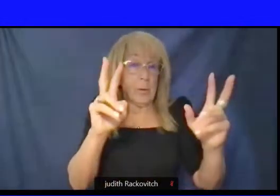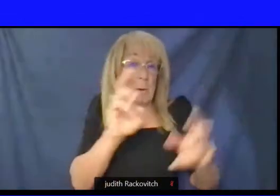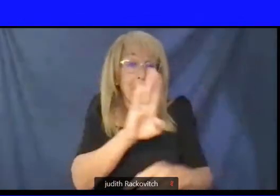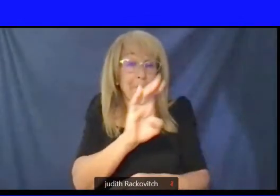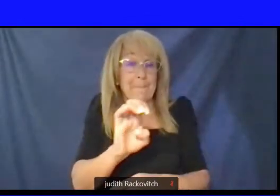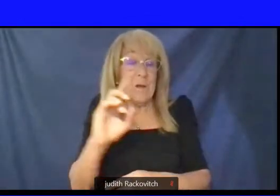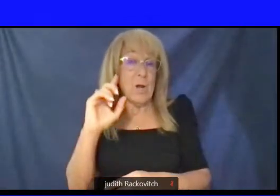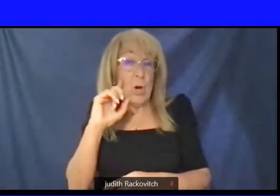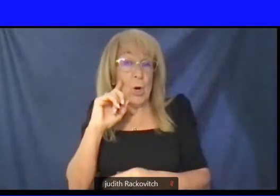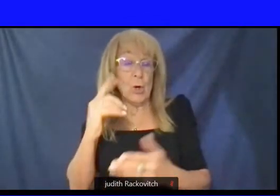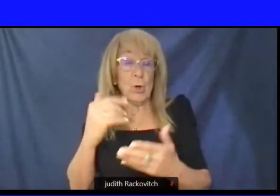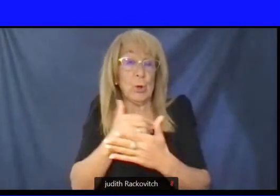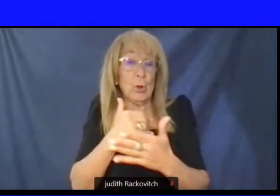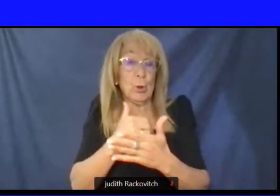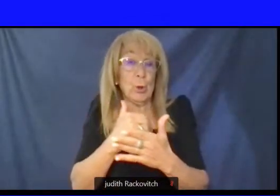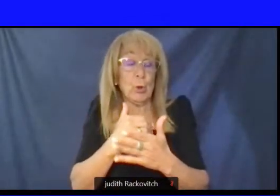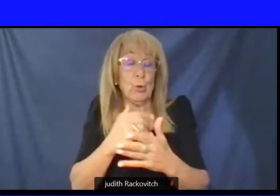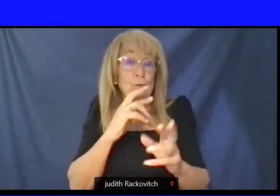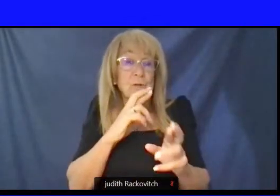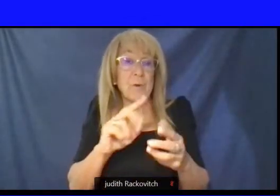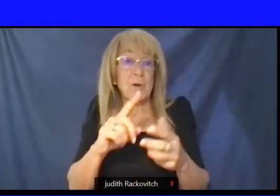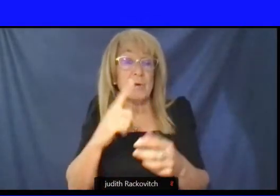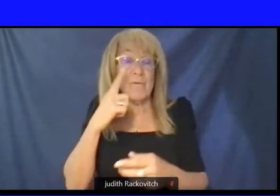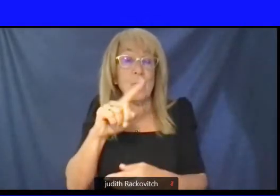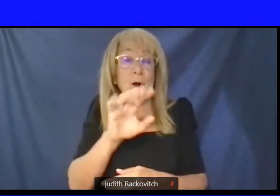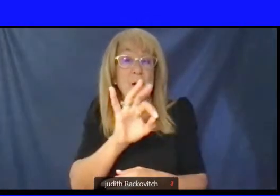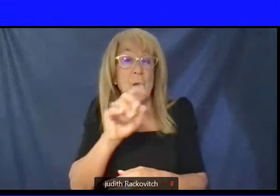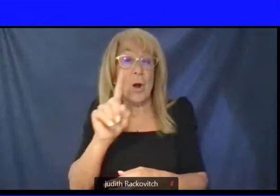immediate care. To date, our social